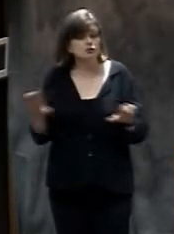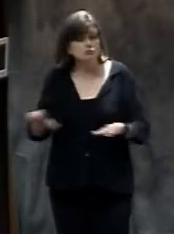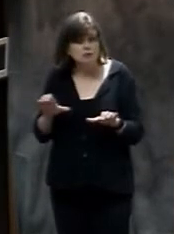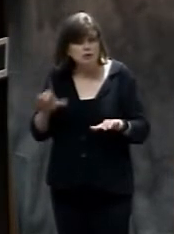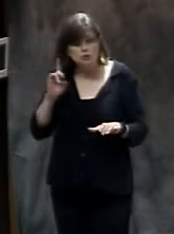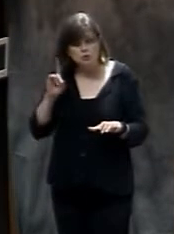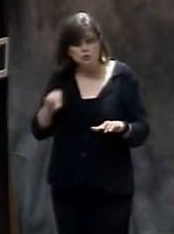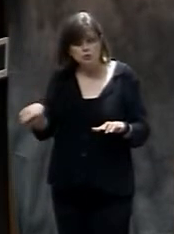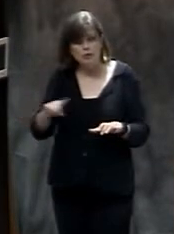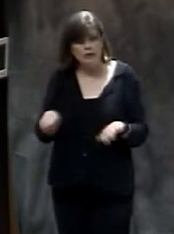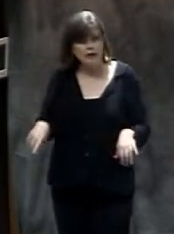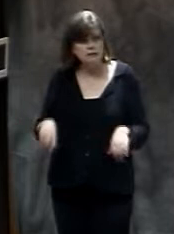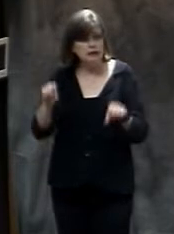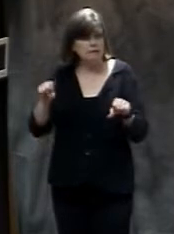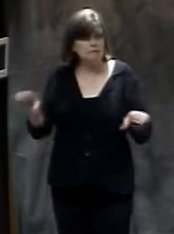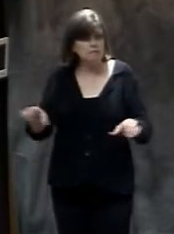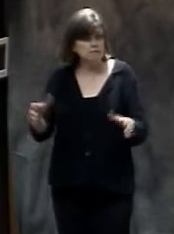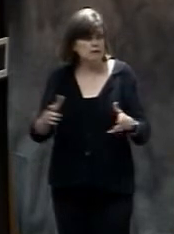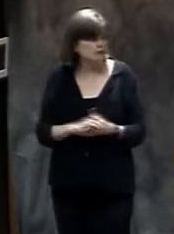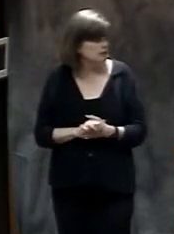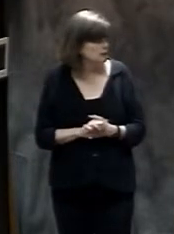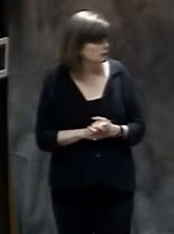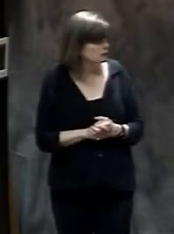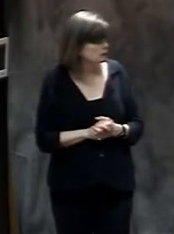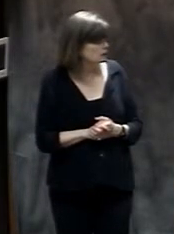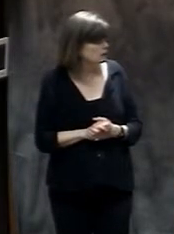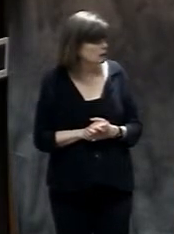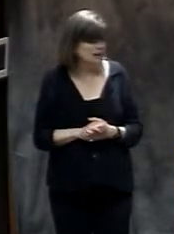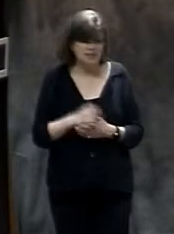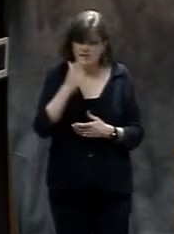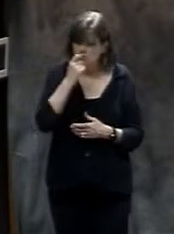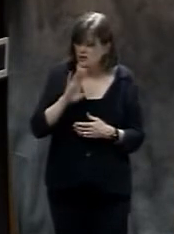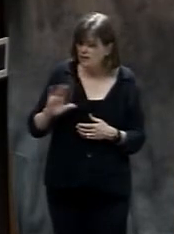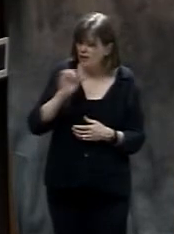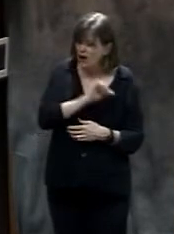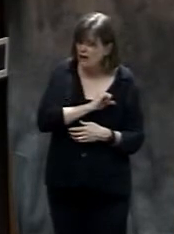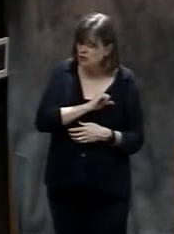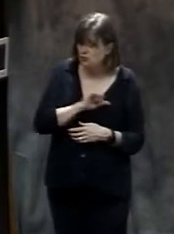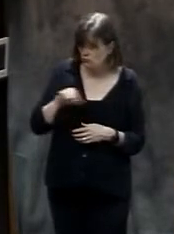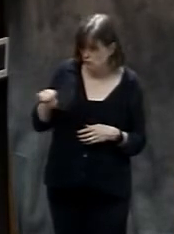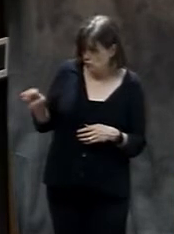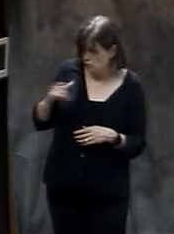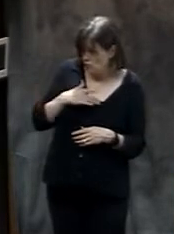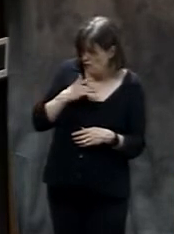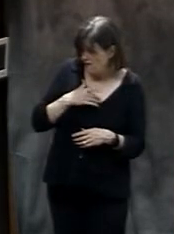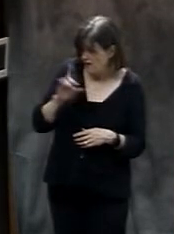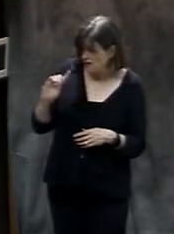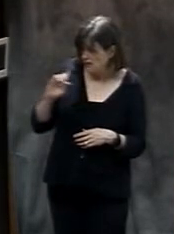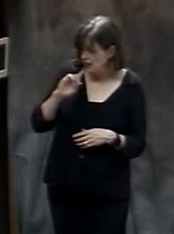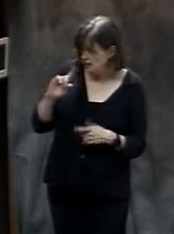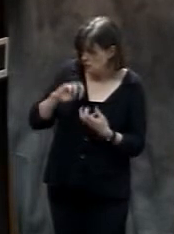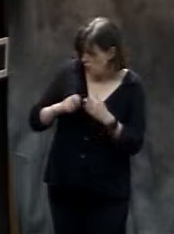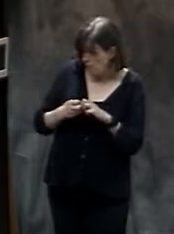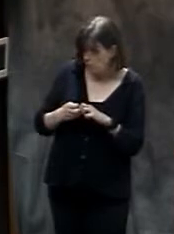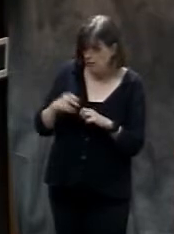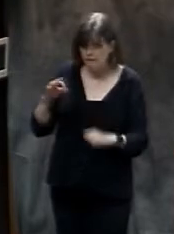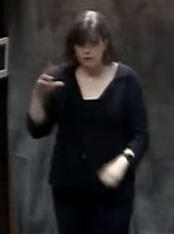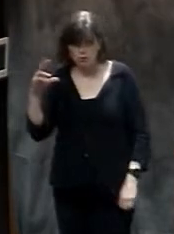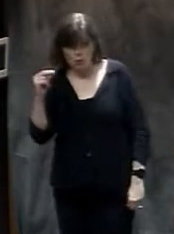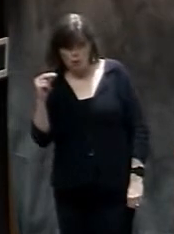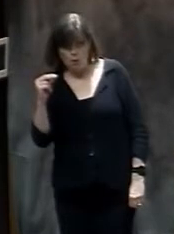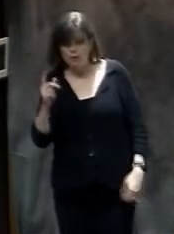them? We're interested in their attitudes. Do they think dengue is a problem? Because if they don't, they're not going to take any action to reduce their